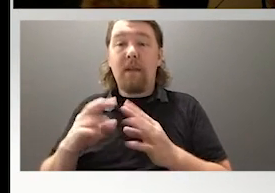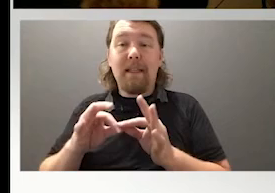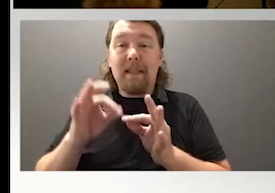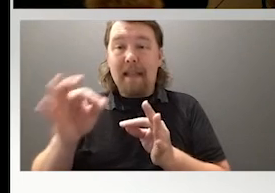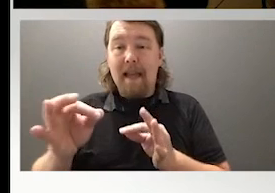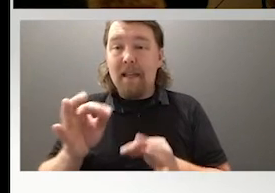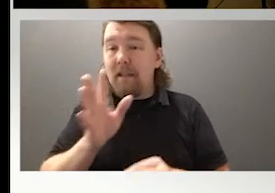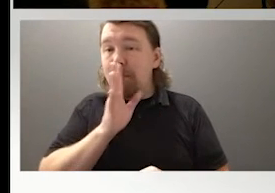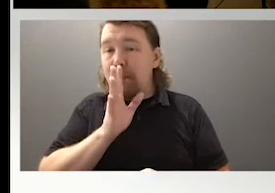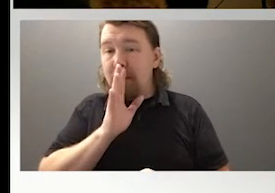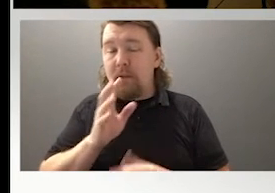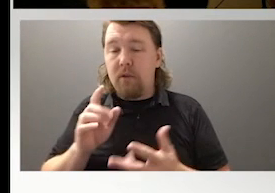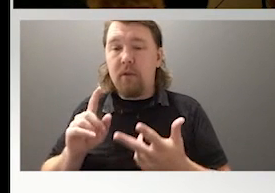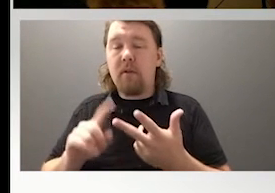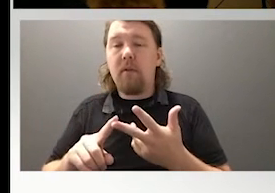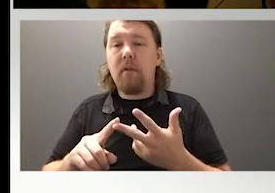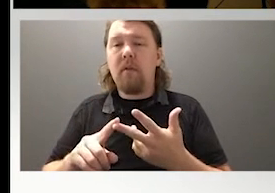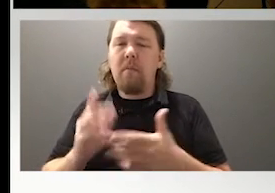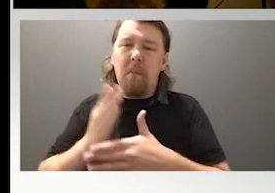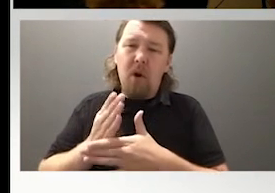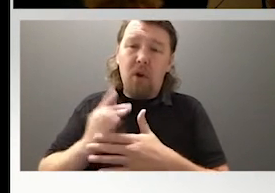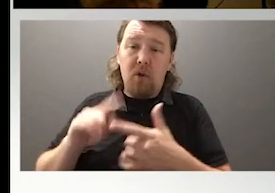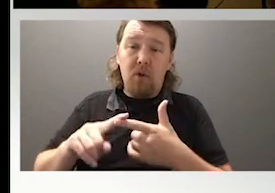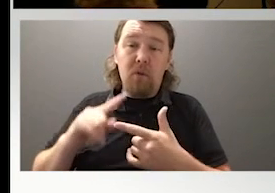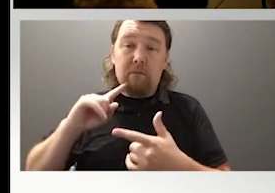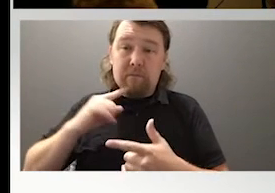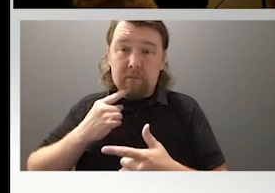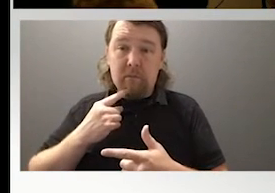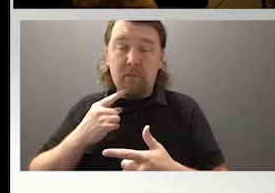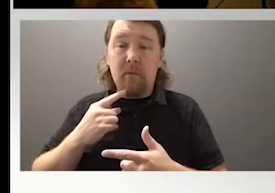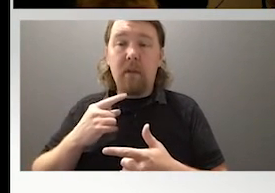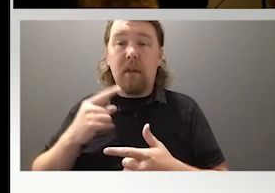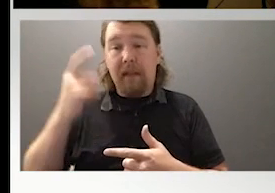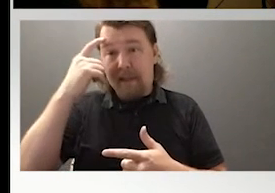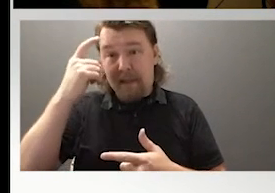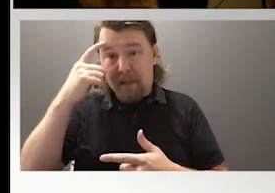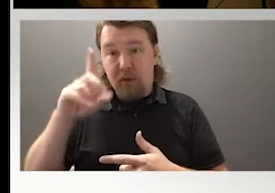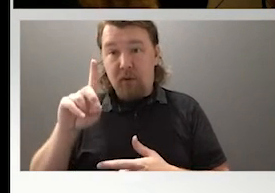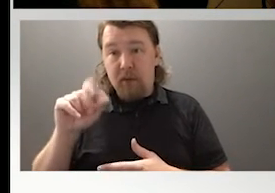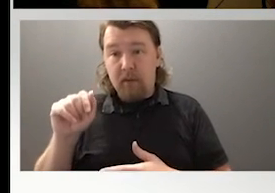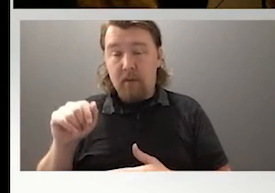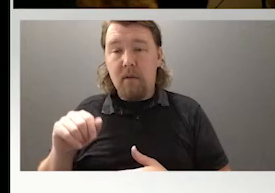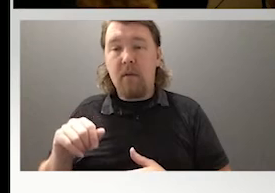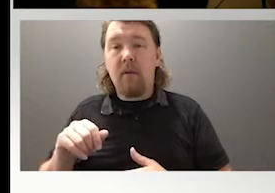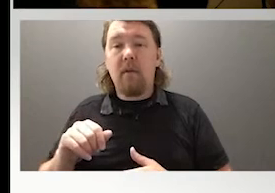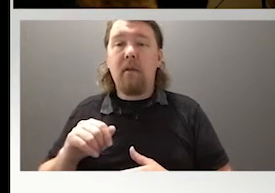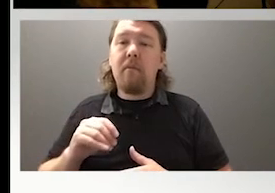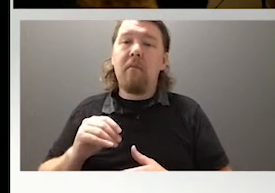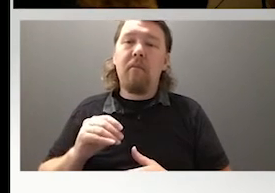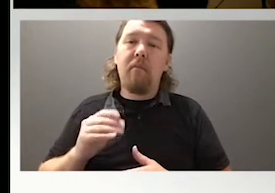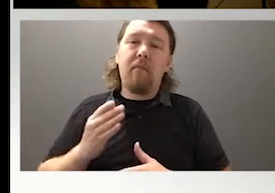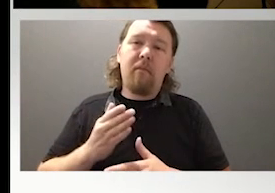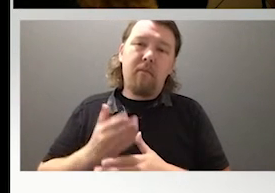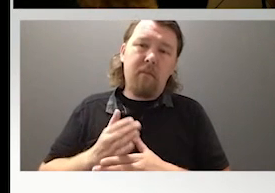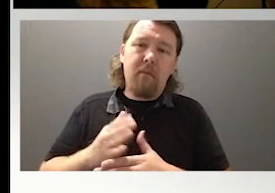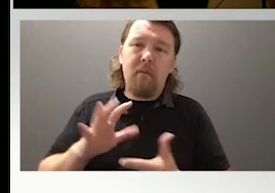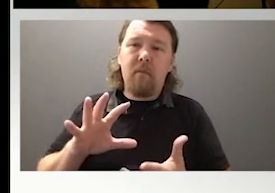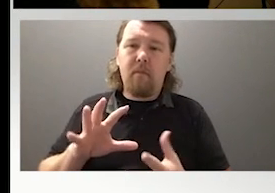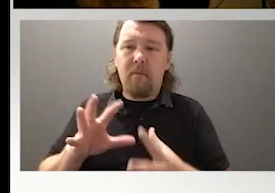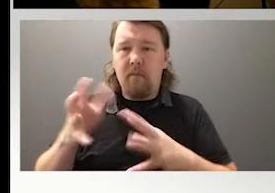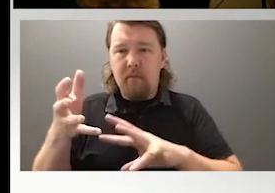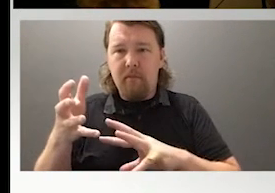speech, moderate to profound intellectual disability, minor malformed or